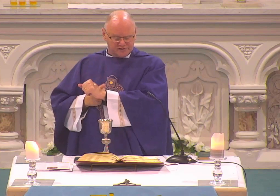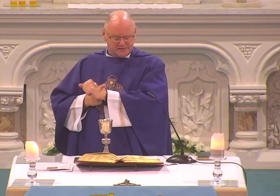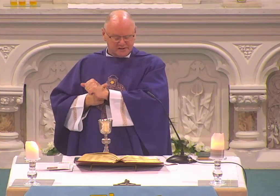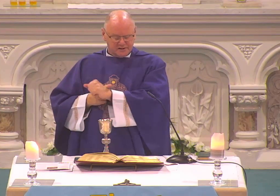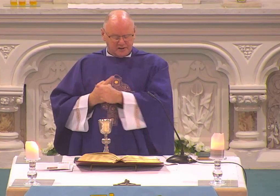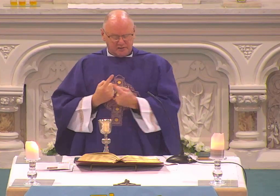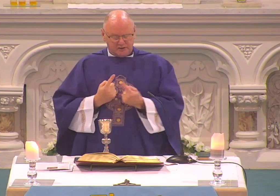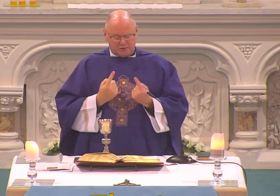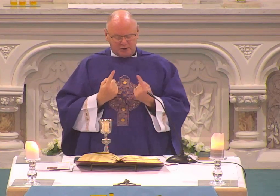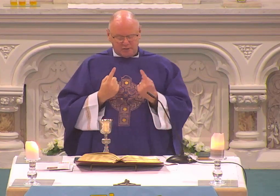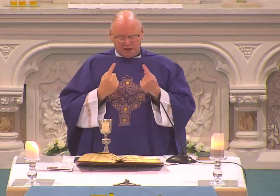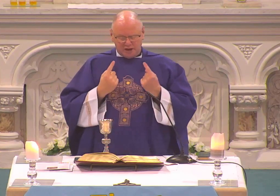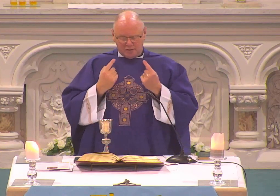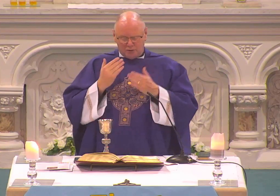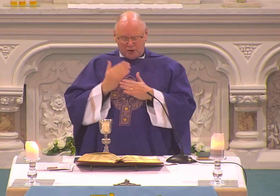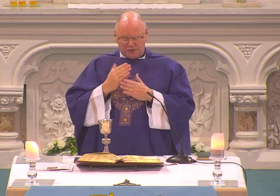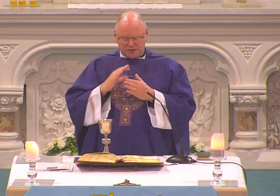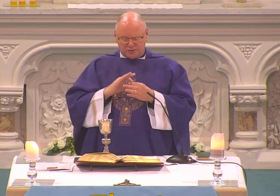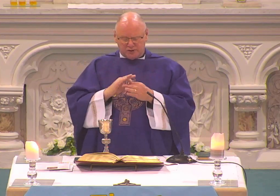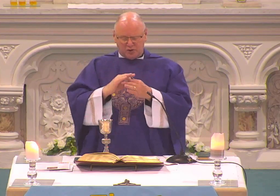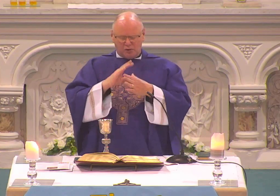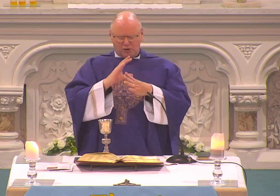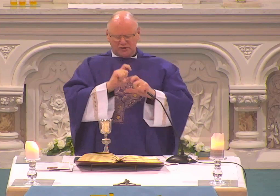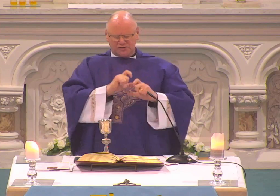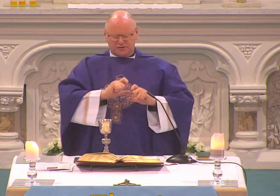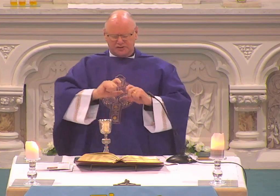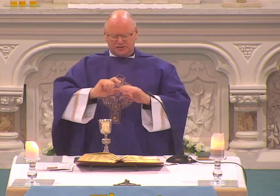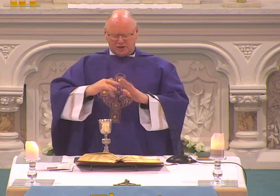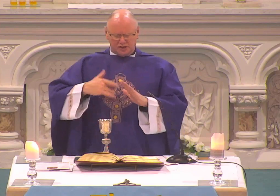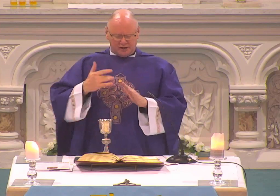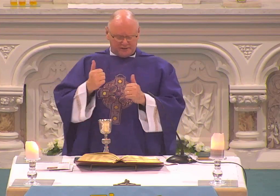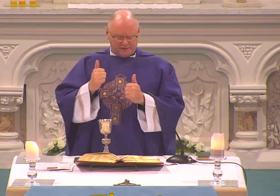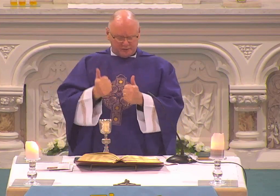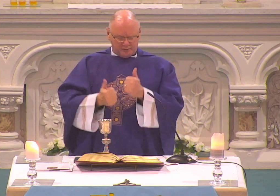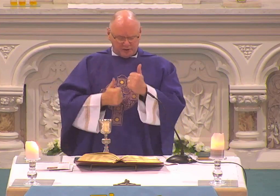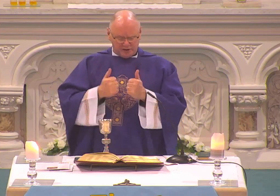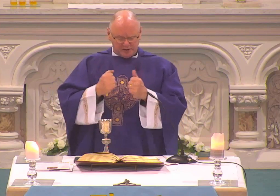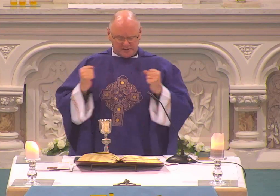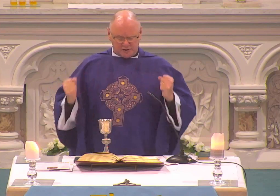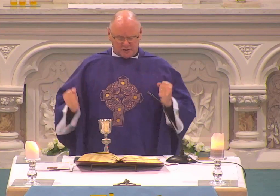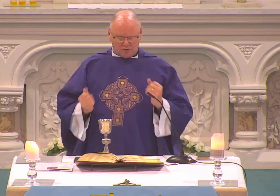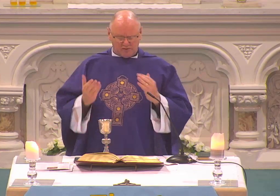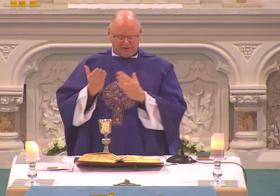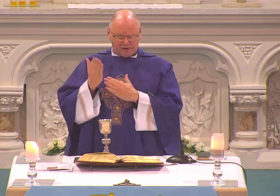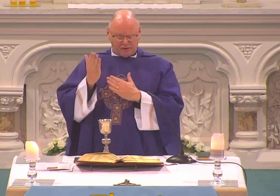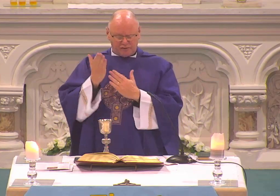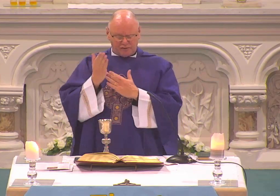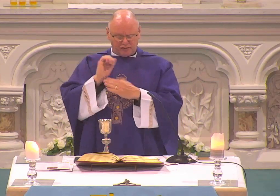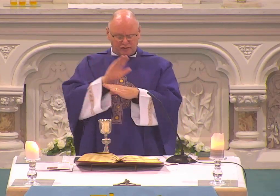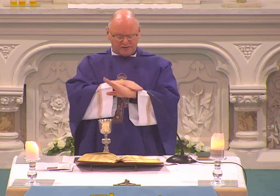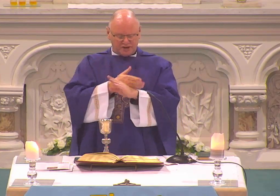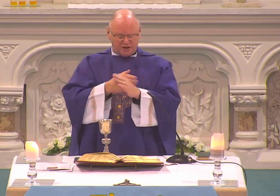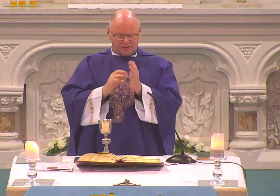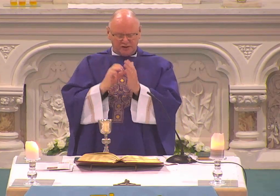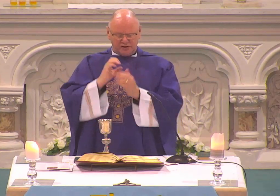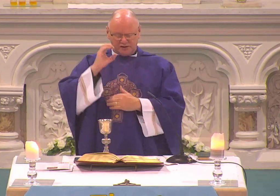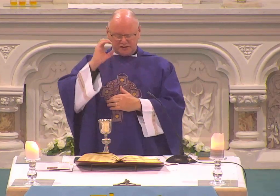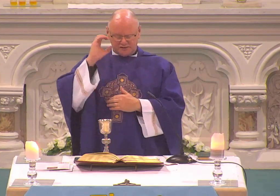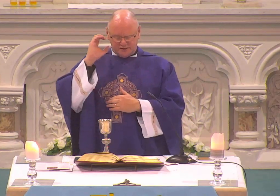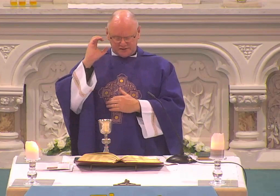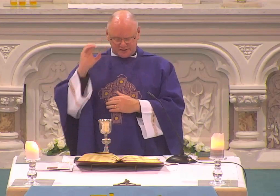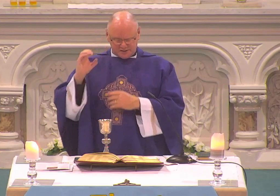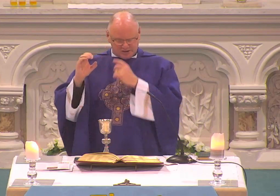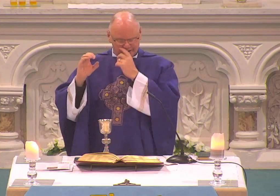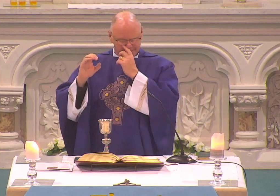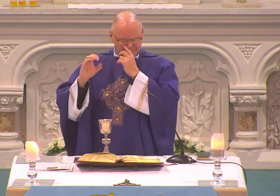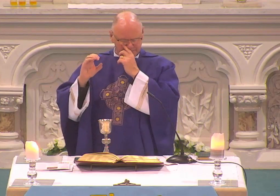ages, that we may merit to be co-heirs to eternal life and may praise and glorify you through your Son,